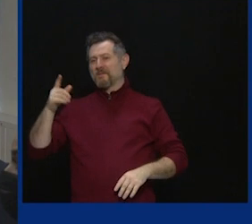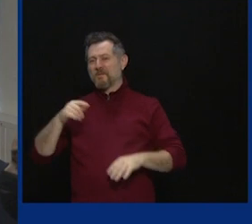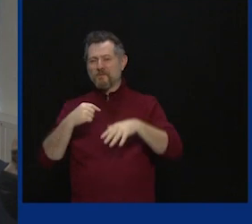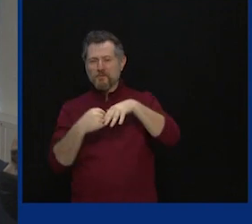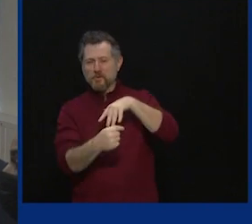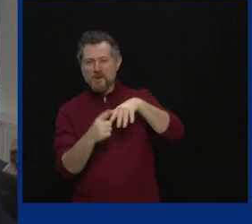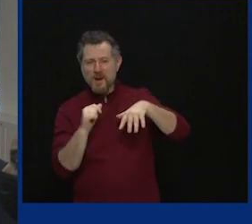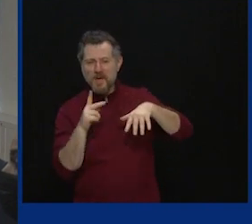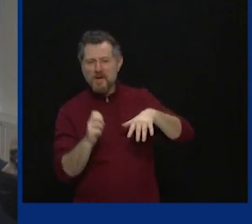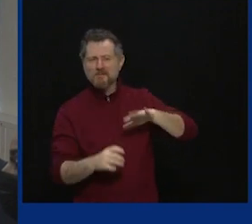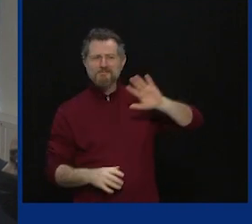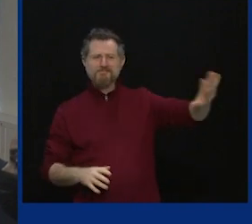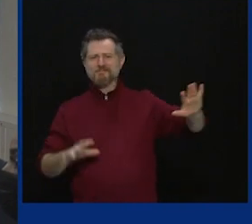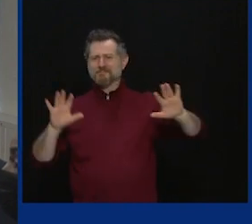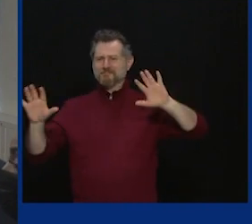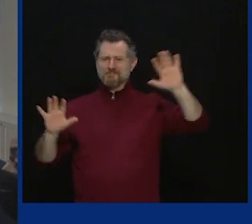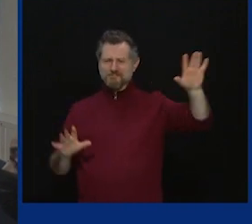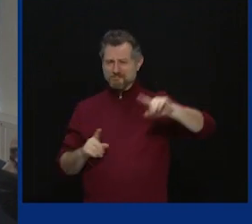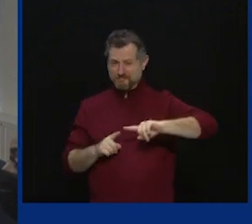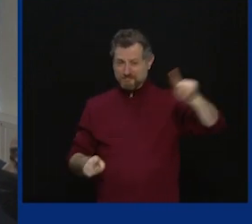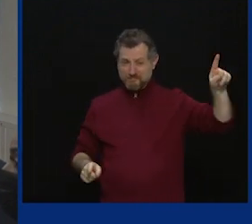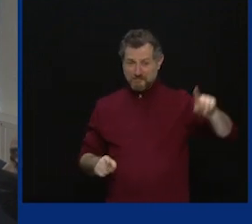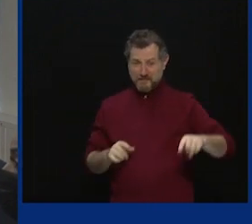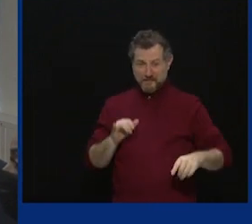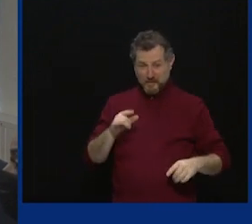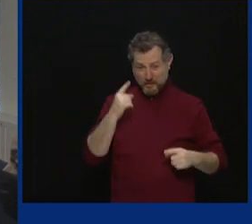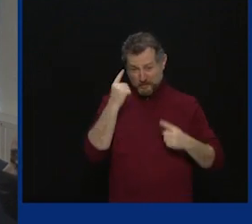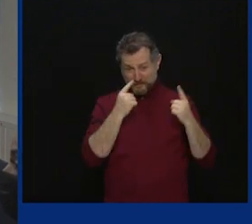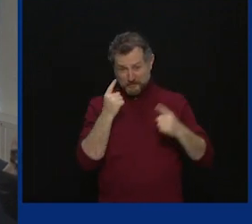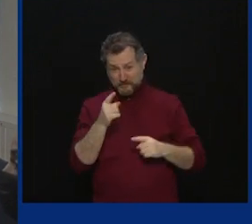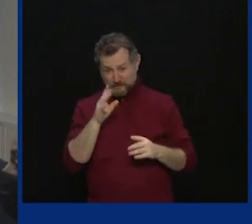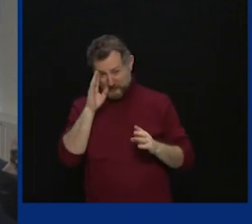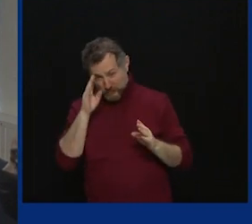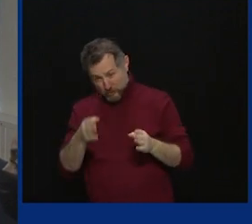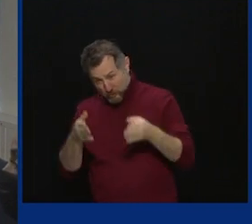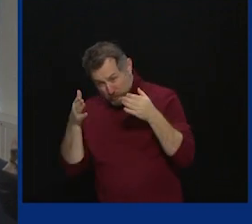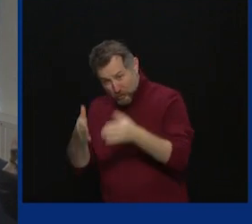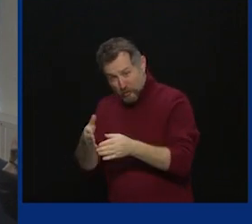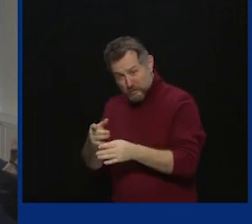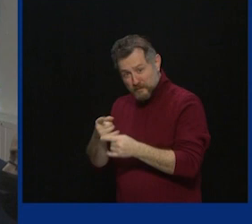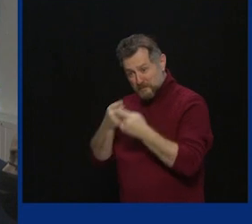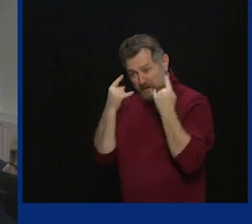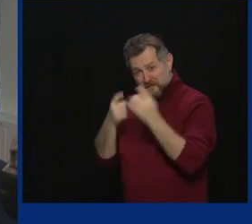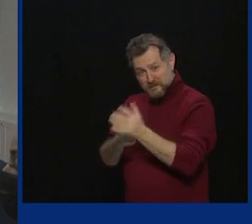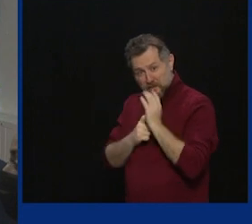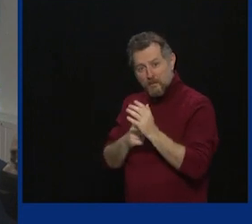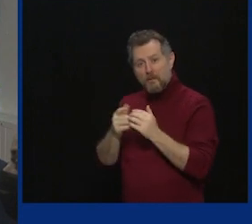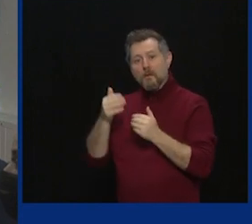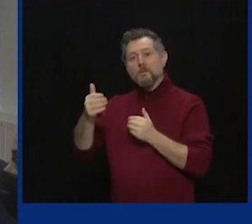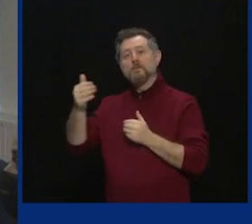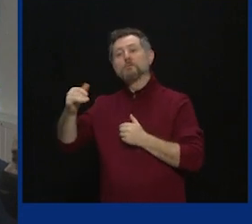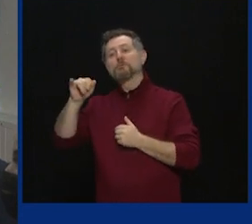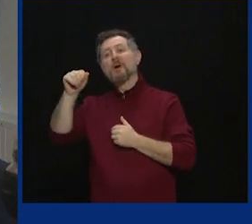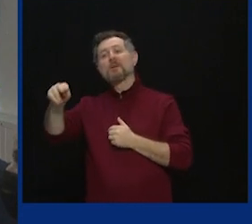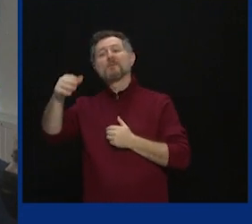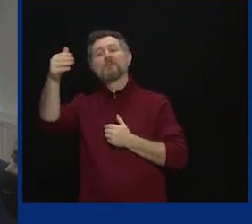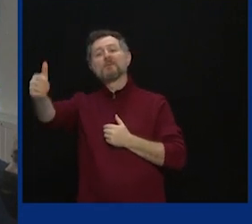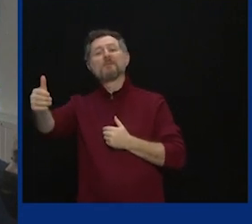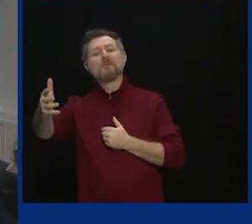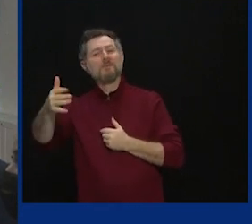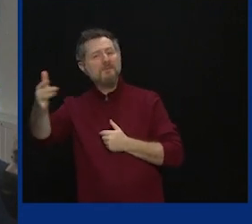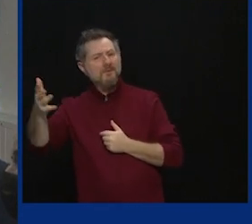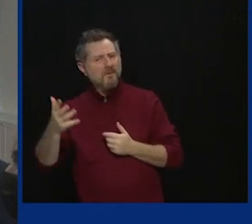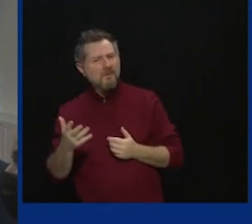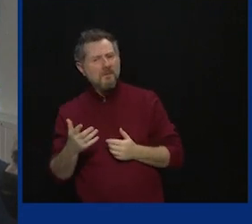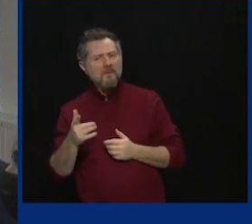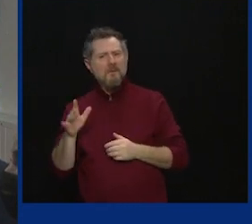a mask mandate? And would you do that perhaps in January when you reconsider, whereas certain regions of the state don't need to comply with it, and regions